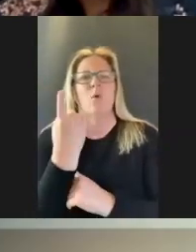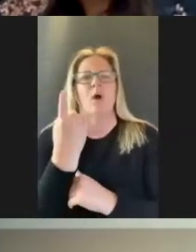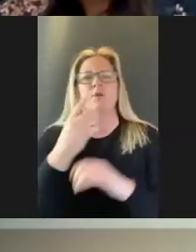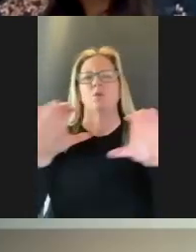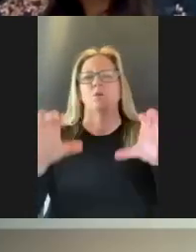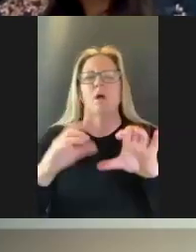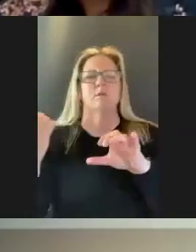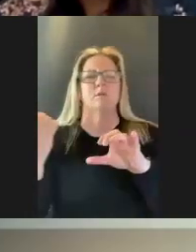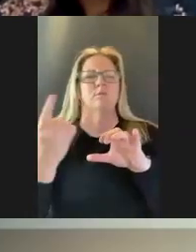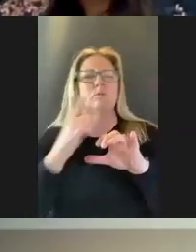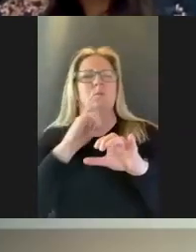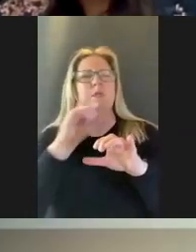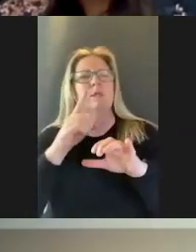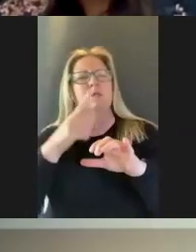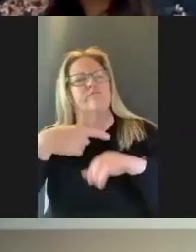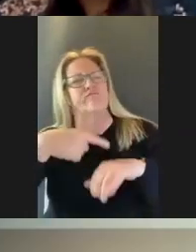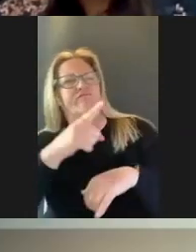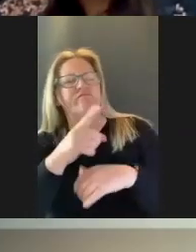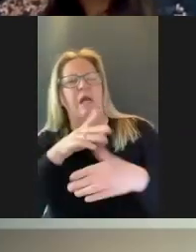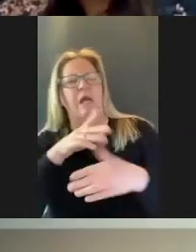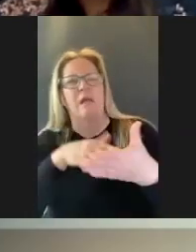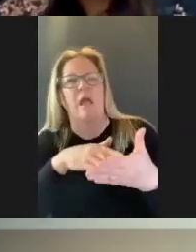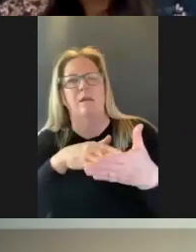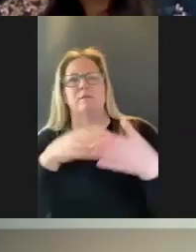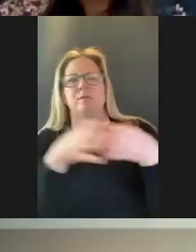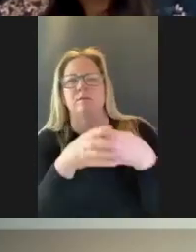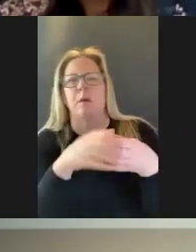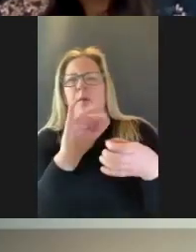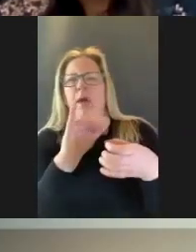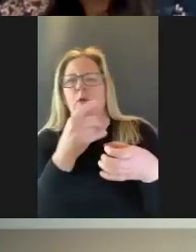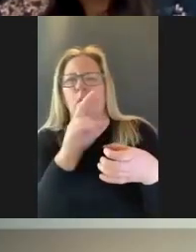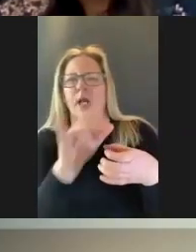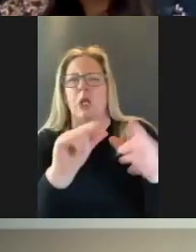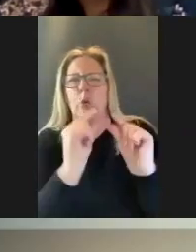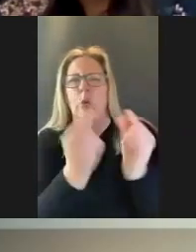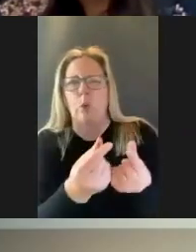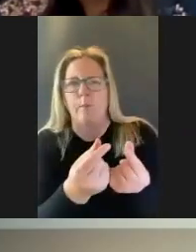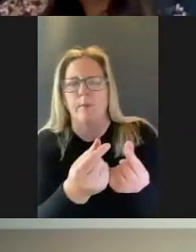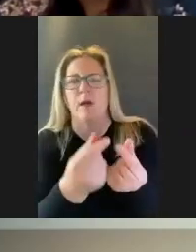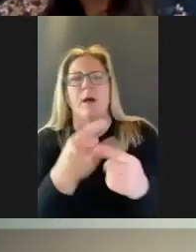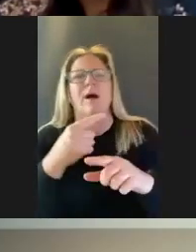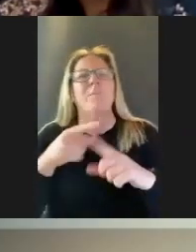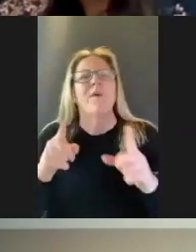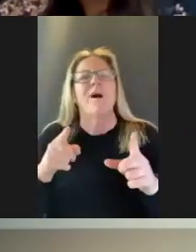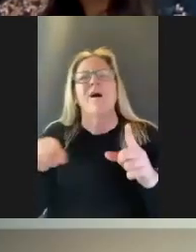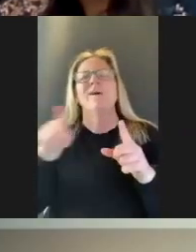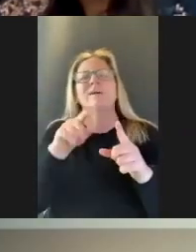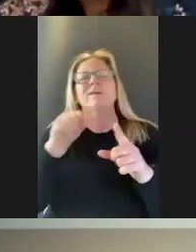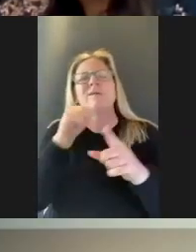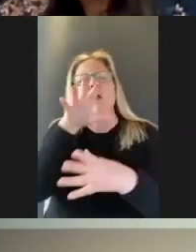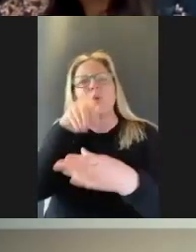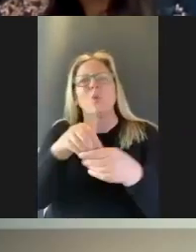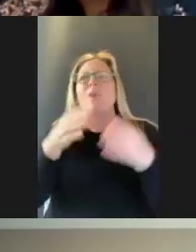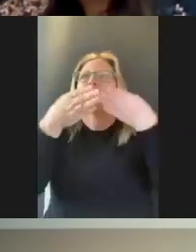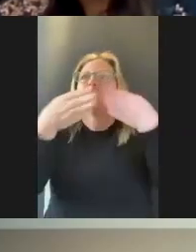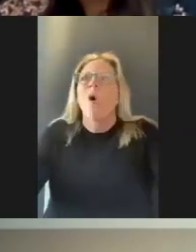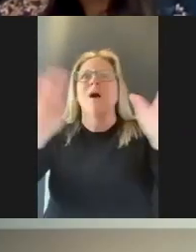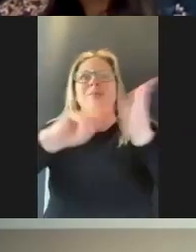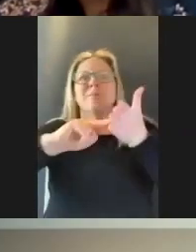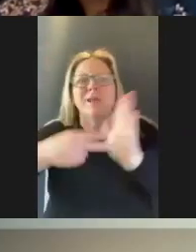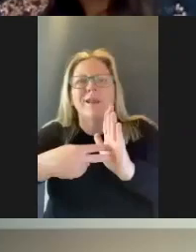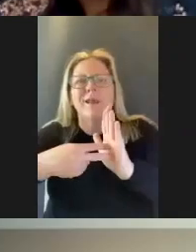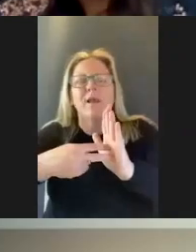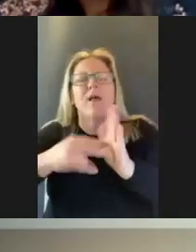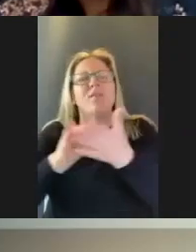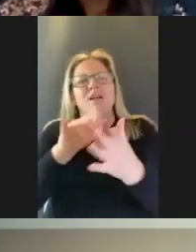of offense against a minority group, without ignoring the broader implications of what racism is. It's embedded